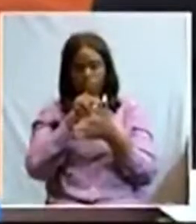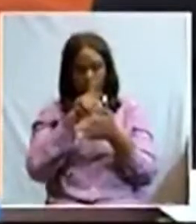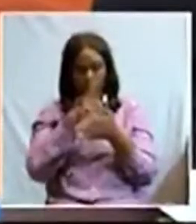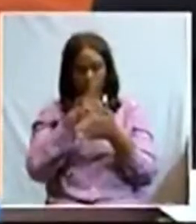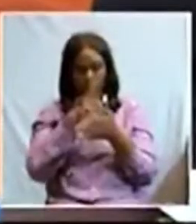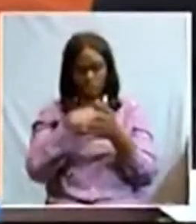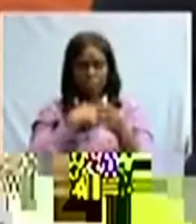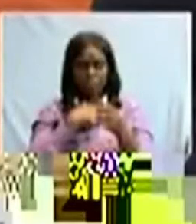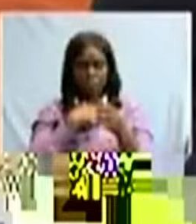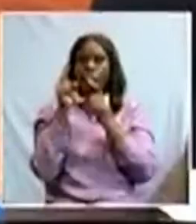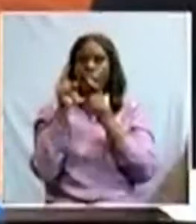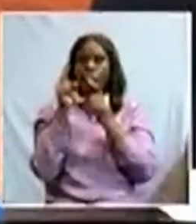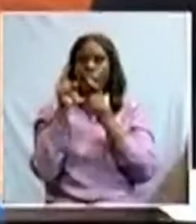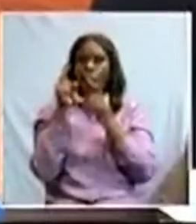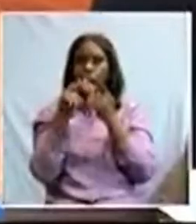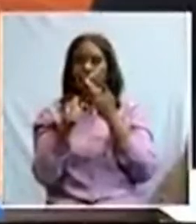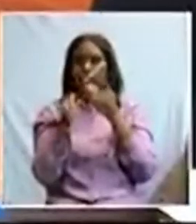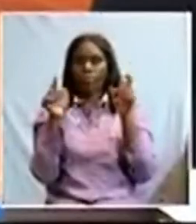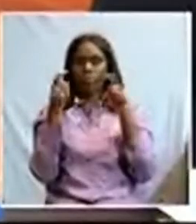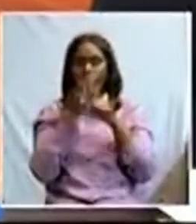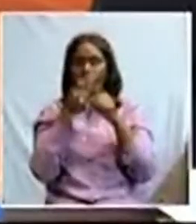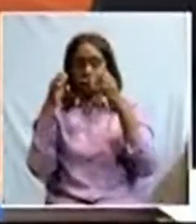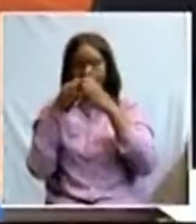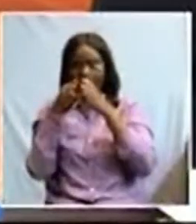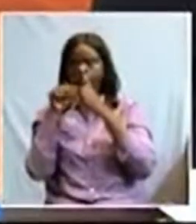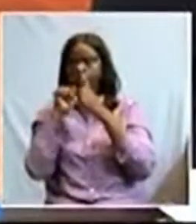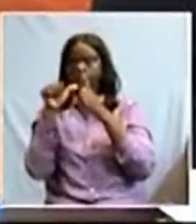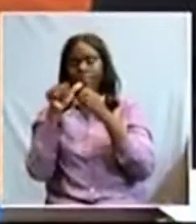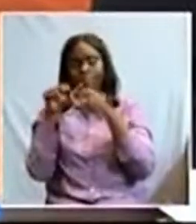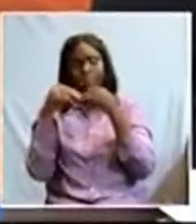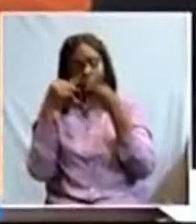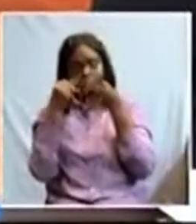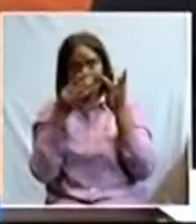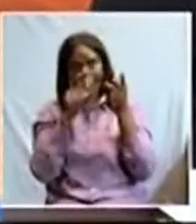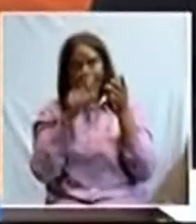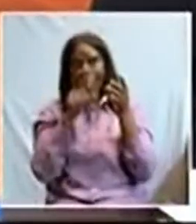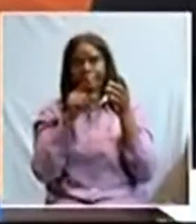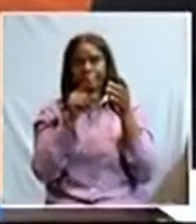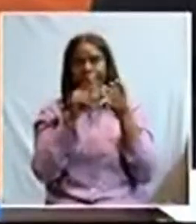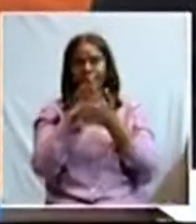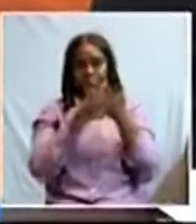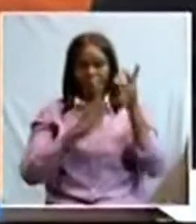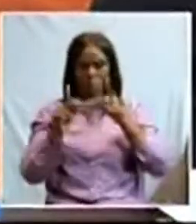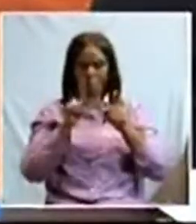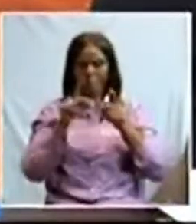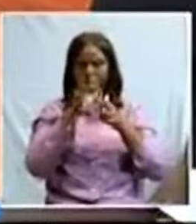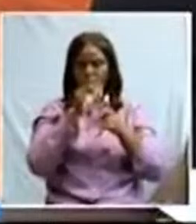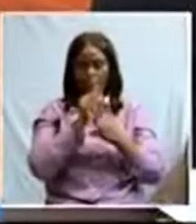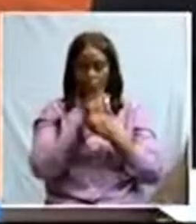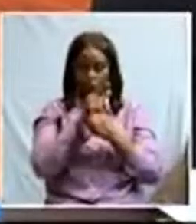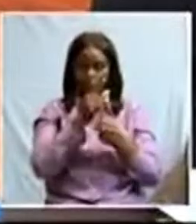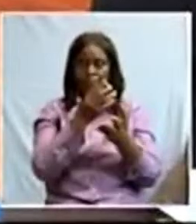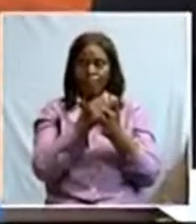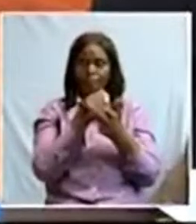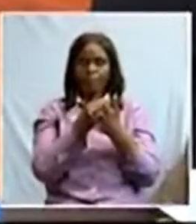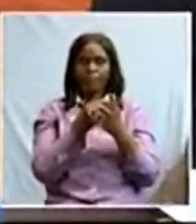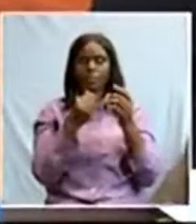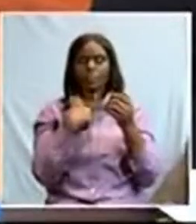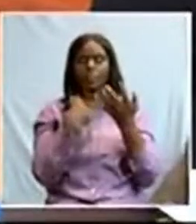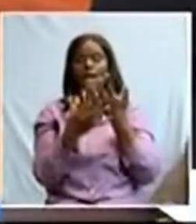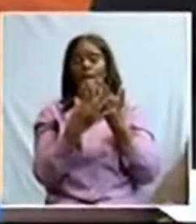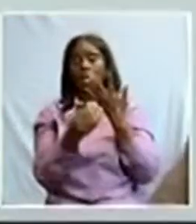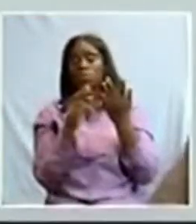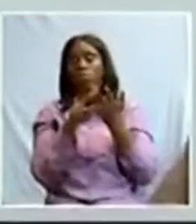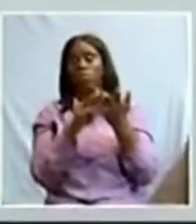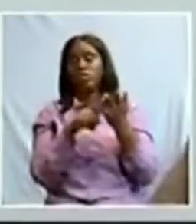information also from the bank, though not yet revealed, that some people do get these loans. You have a copy of the